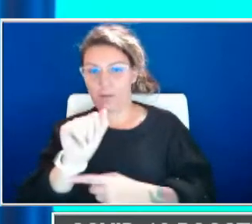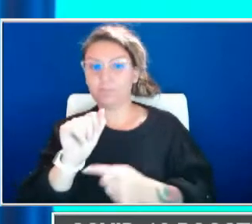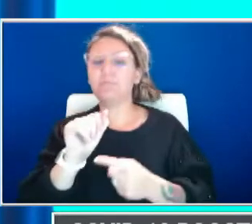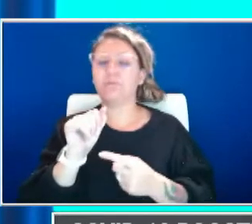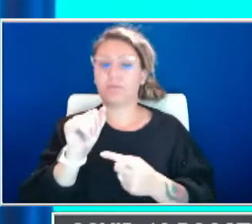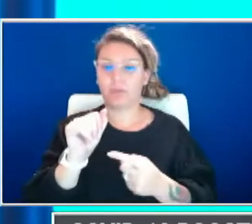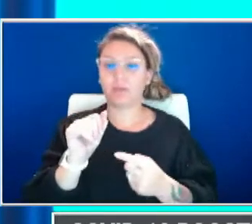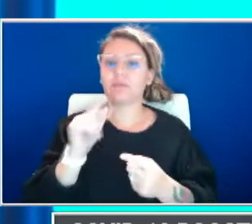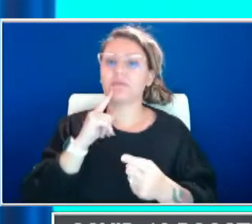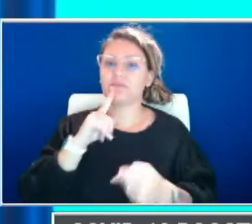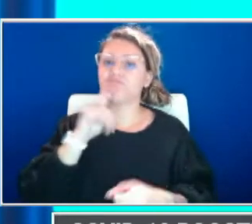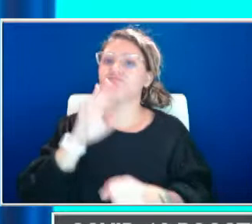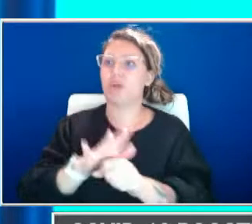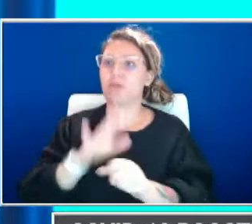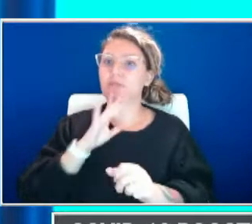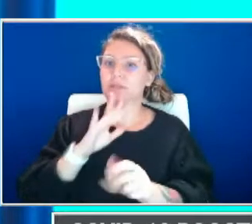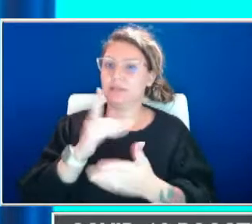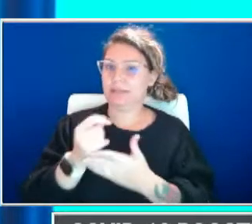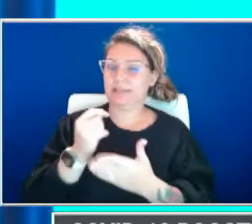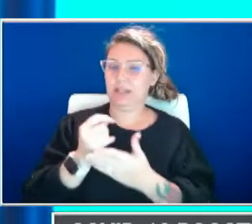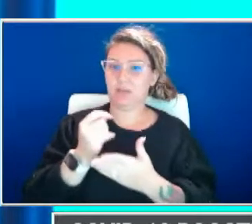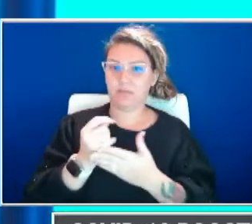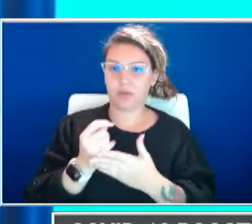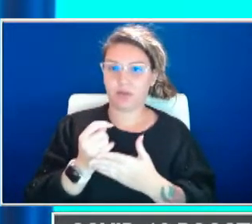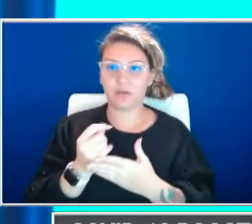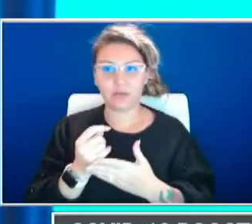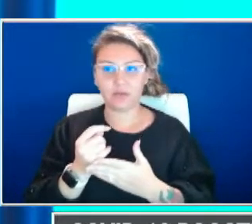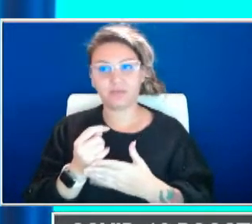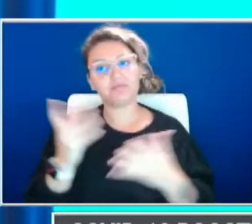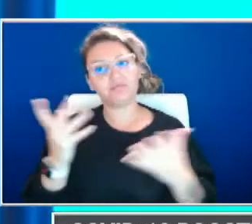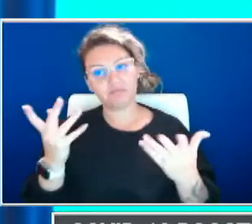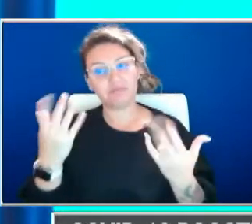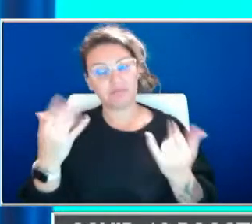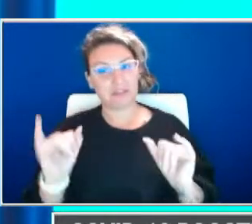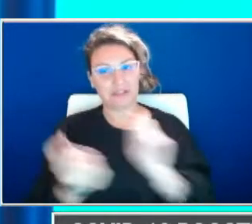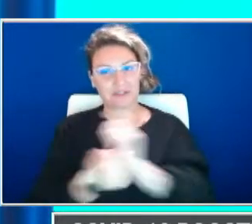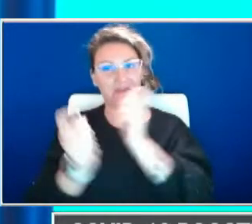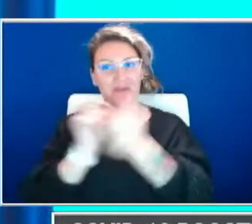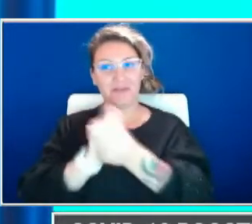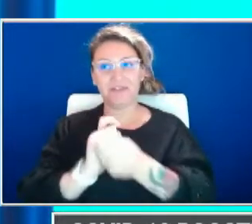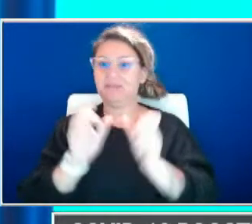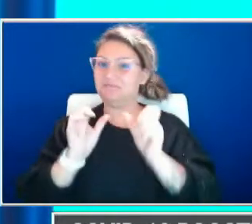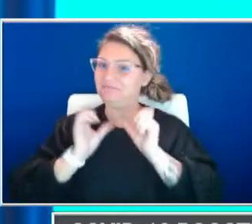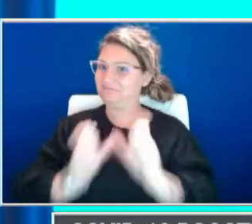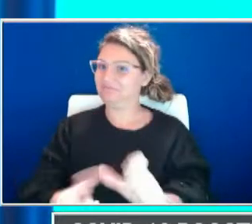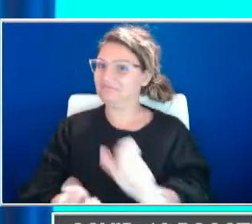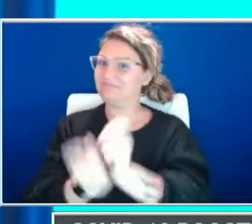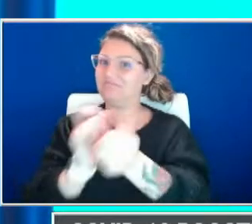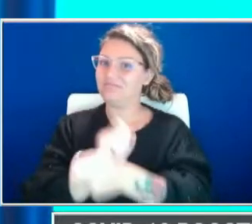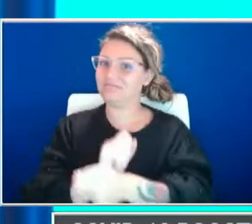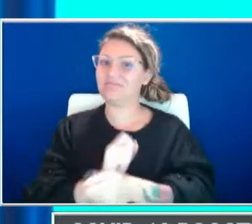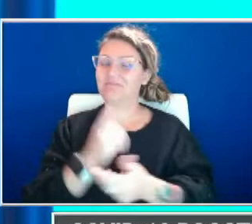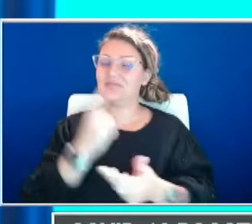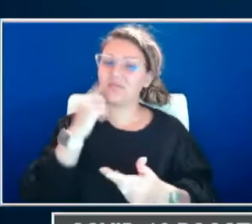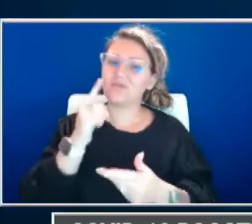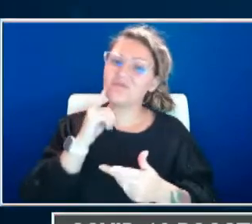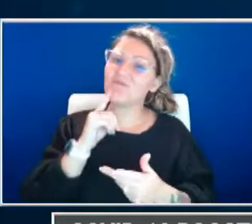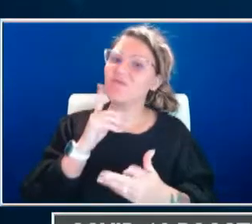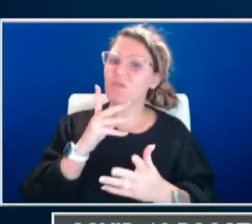promising therapy that's still evolving and continues to evolve as the landscape of lymphoma therapy